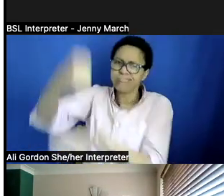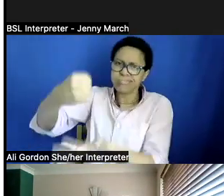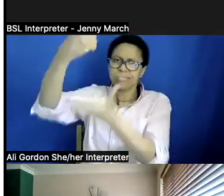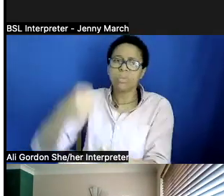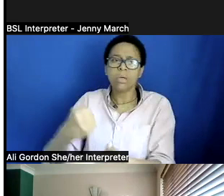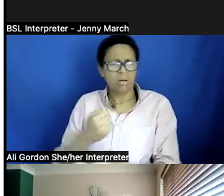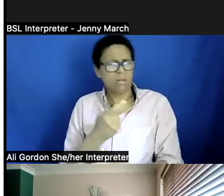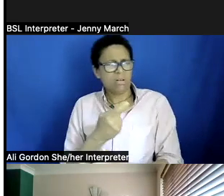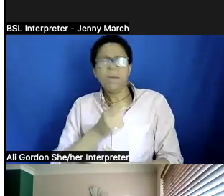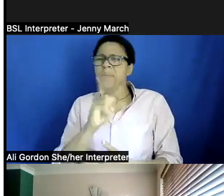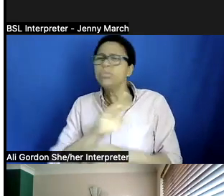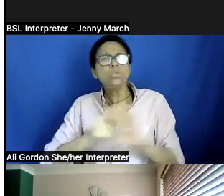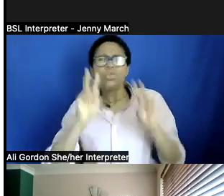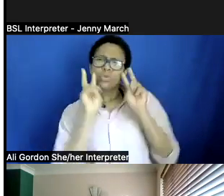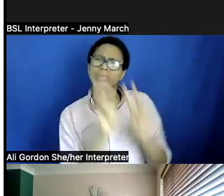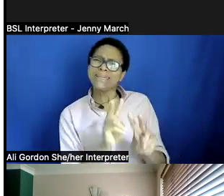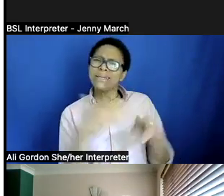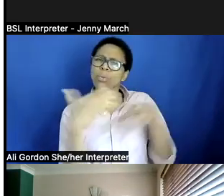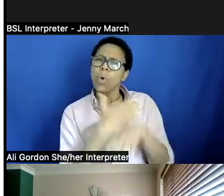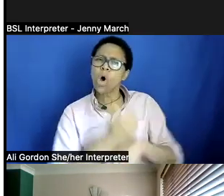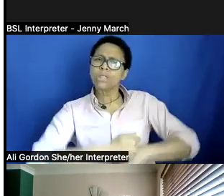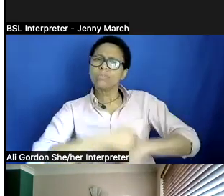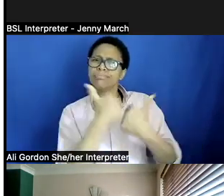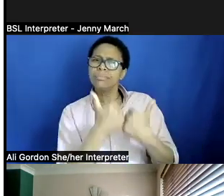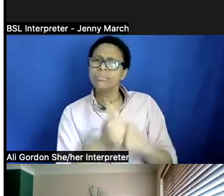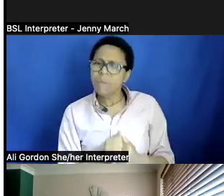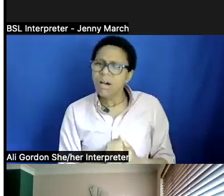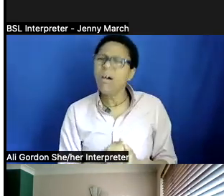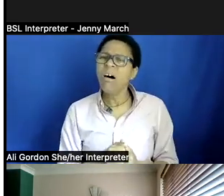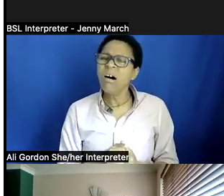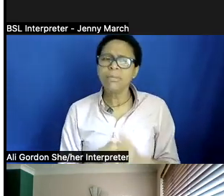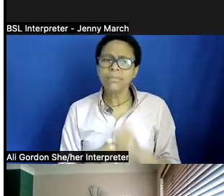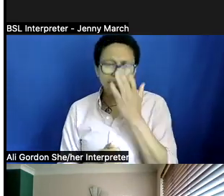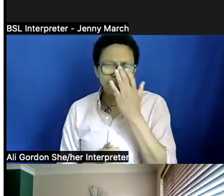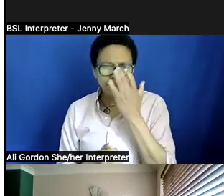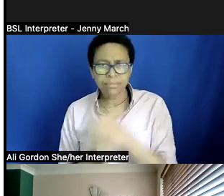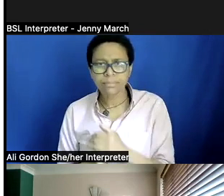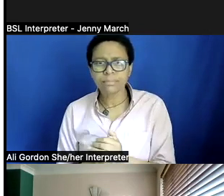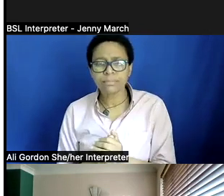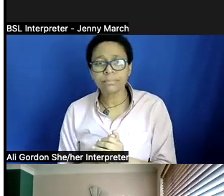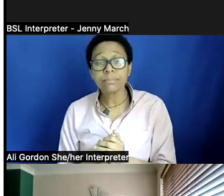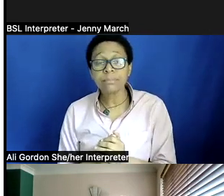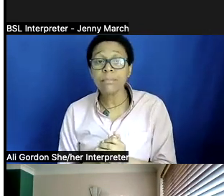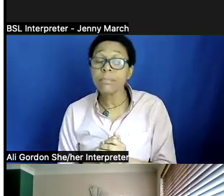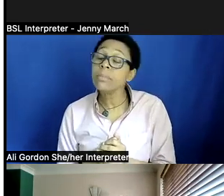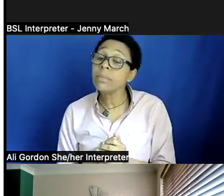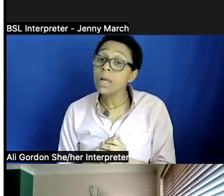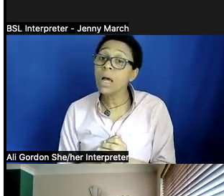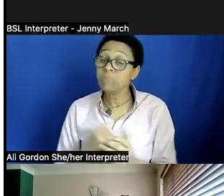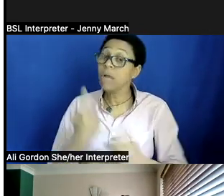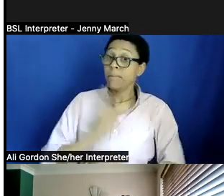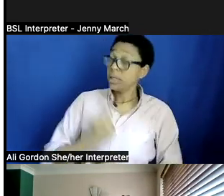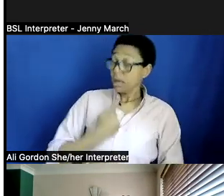art of the patients, but also the patients themselves in a lot of settings. And as somebody with lived experience, I